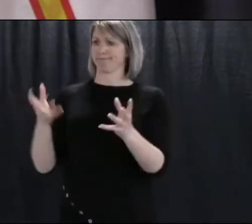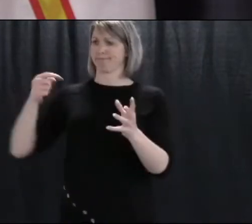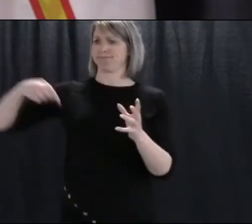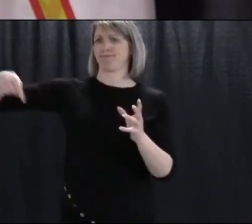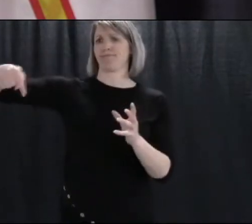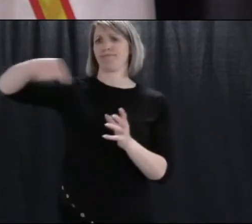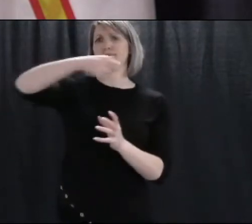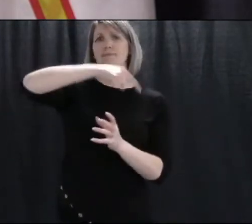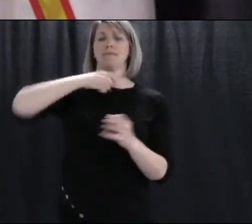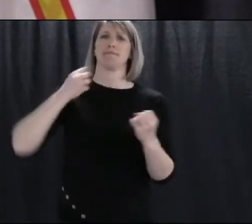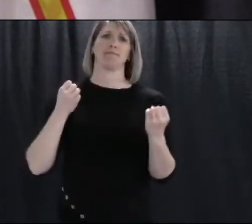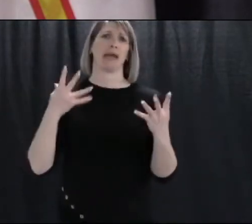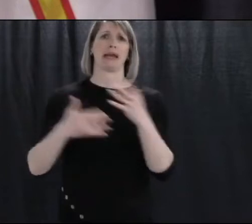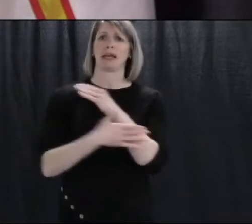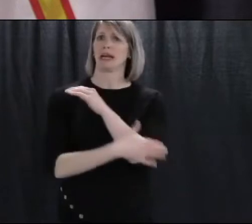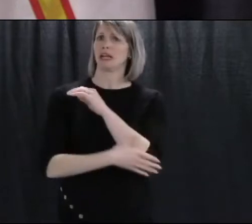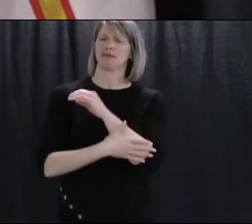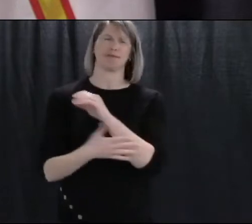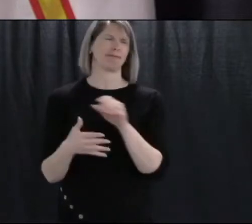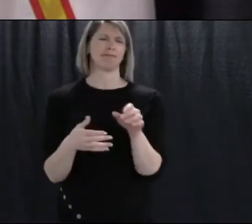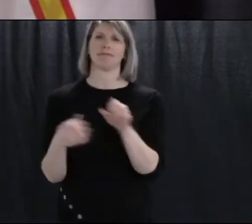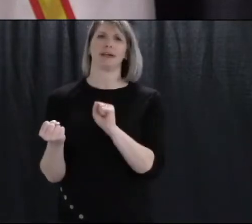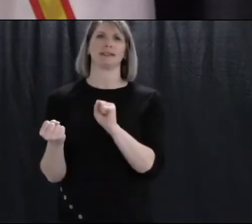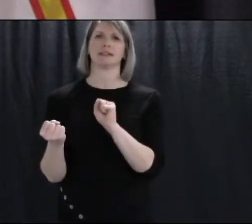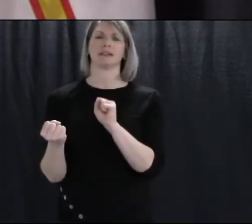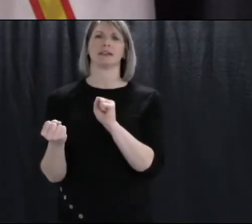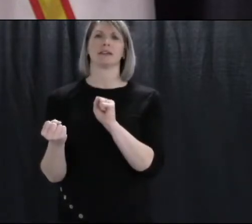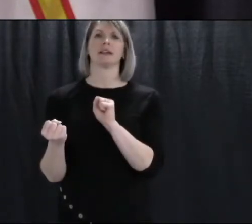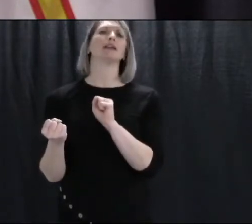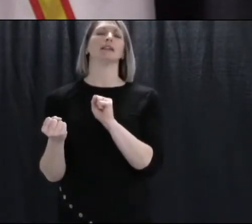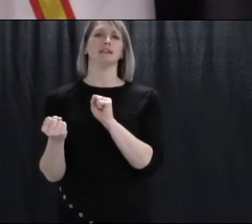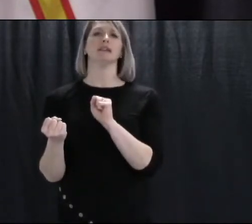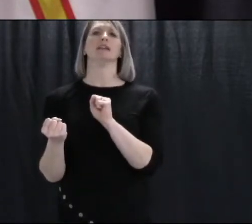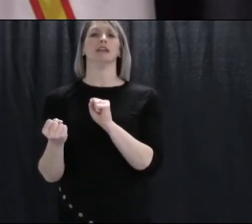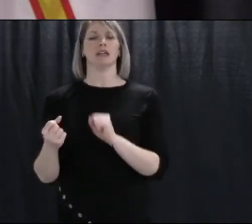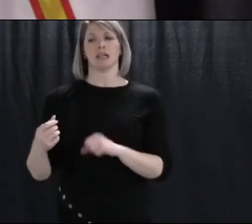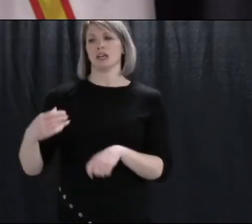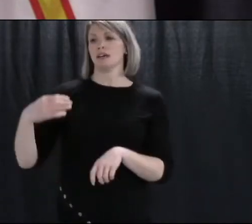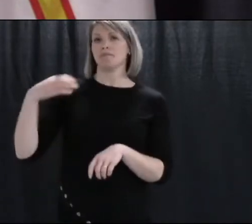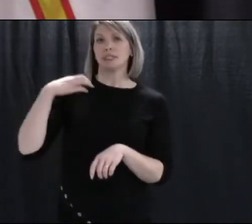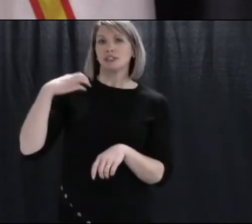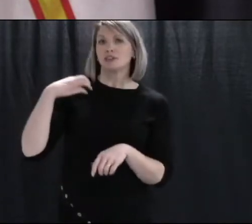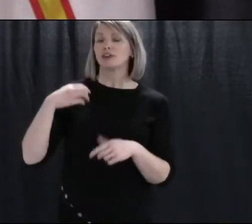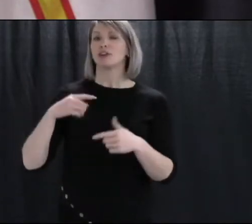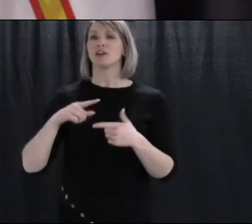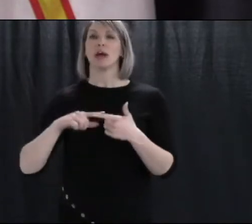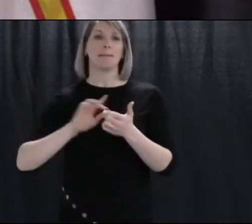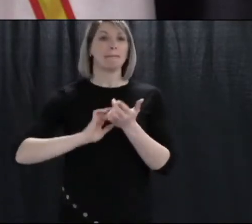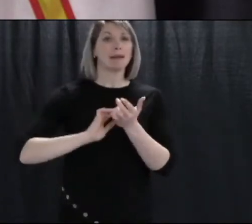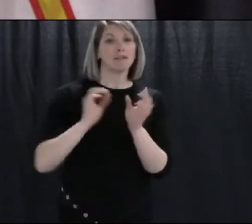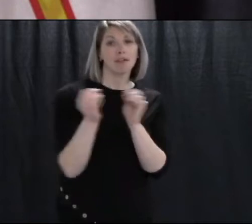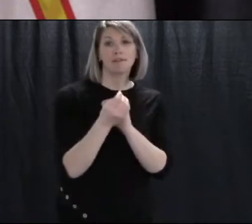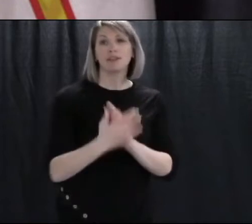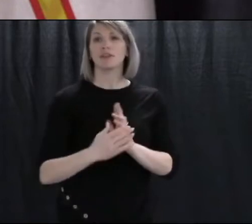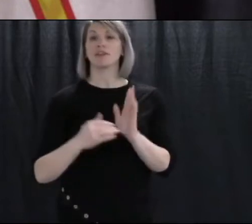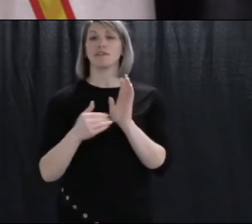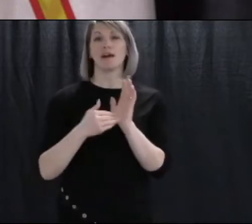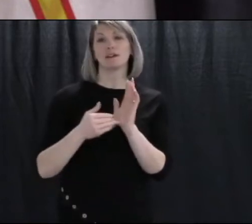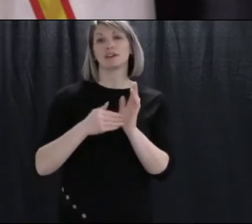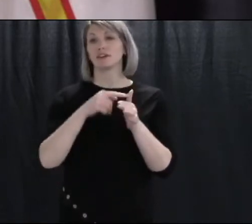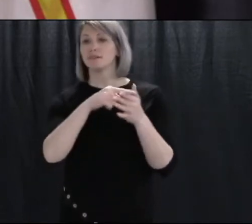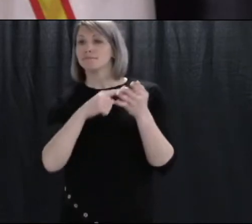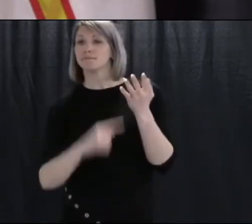communities. And the priority for me, and I can assure you from the Minister and from the Chief Medical Officer and the group that I'm working with, this is